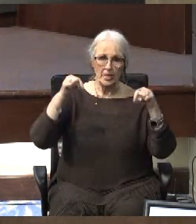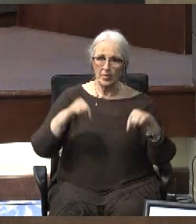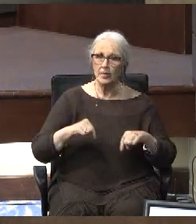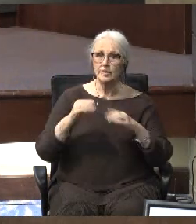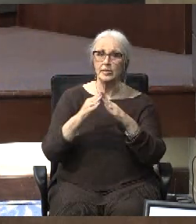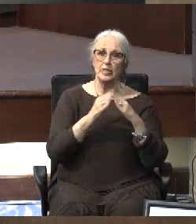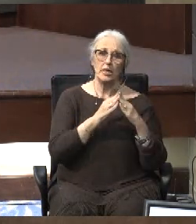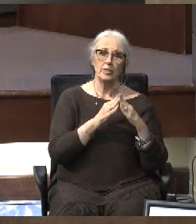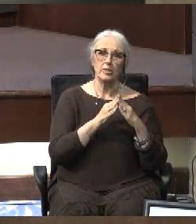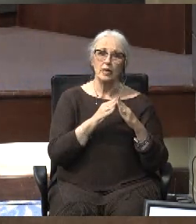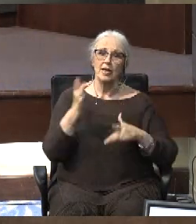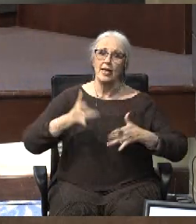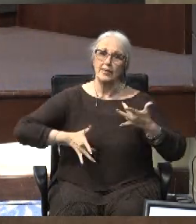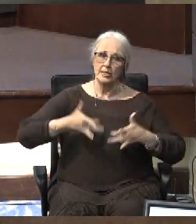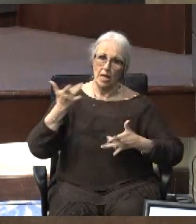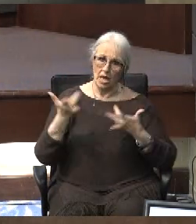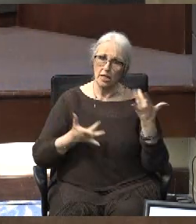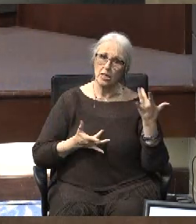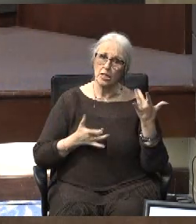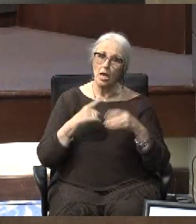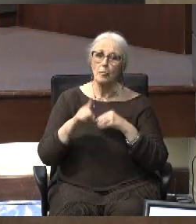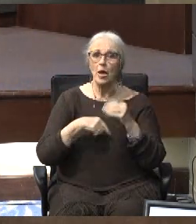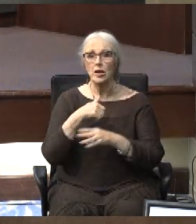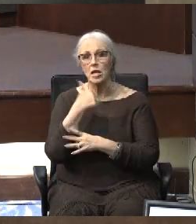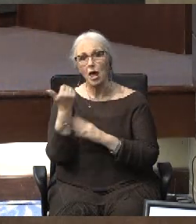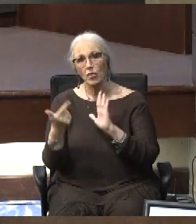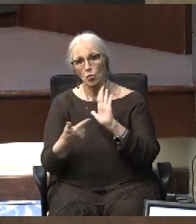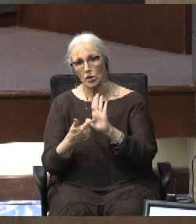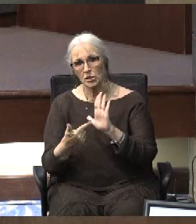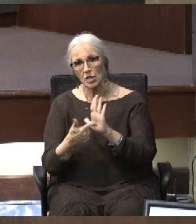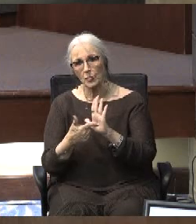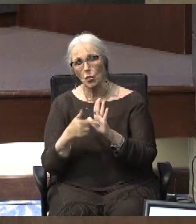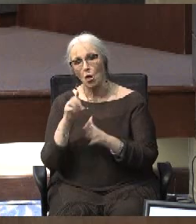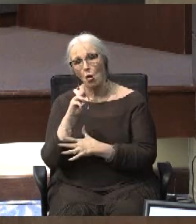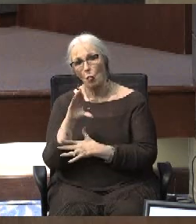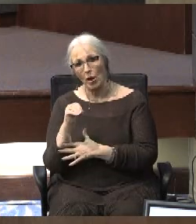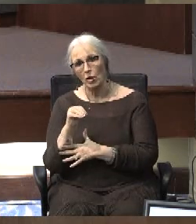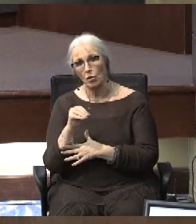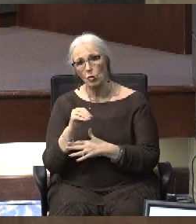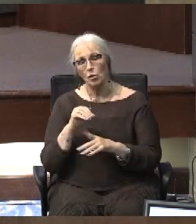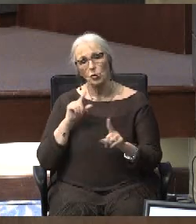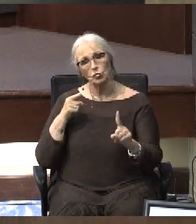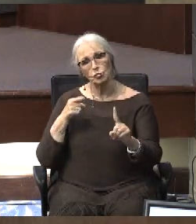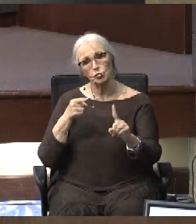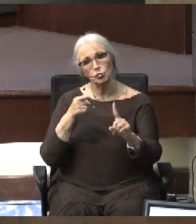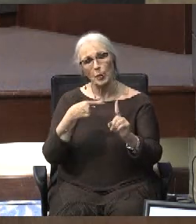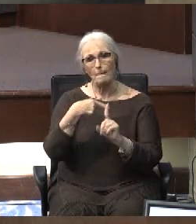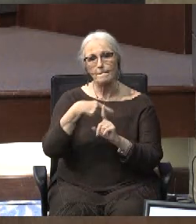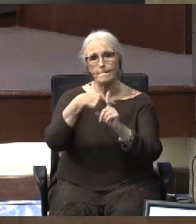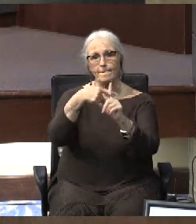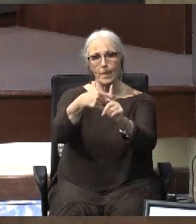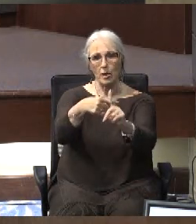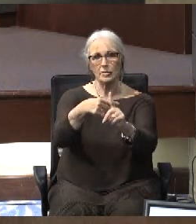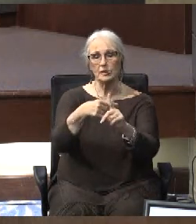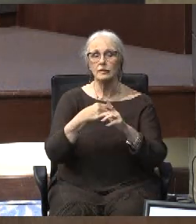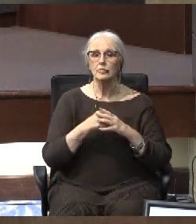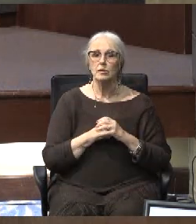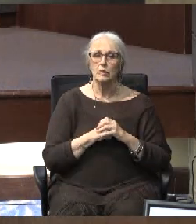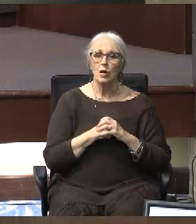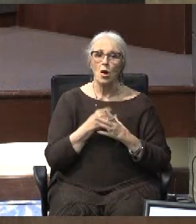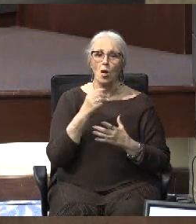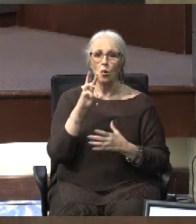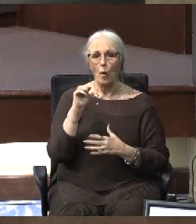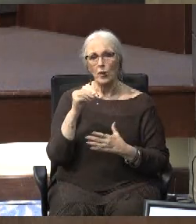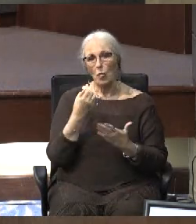and are excited about another example of Waco moving in a positive direction, Waco's